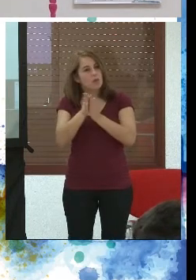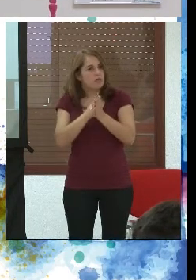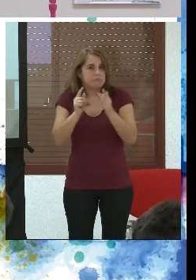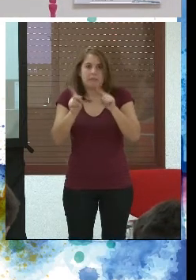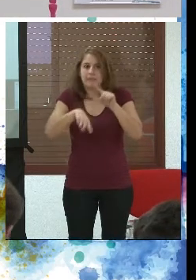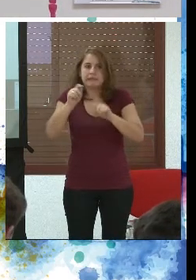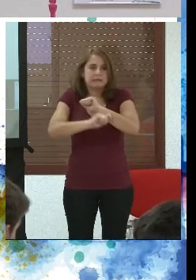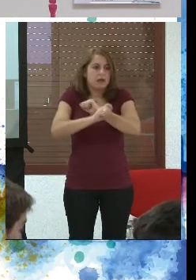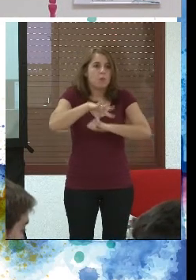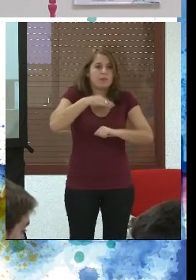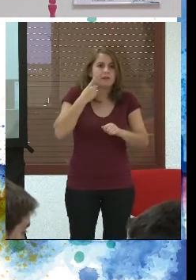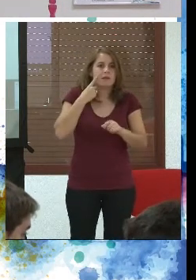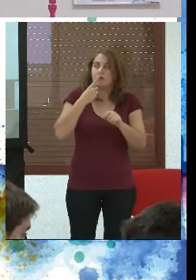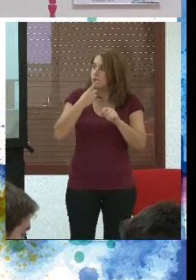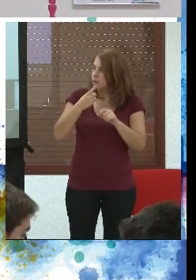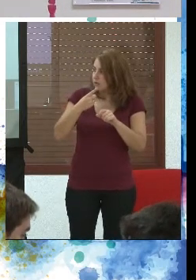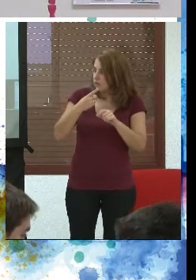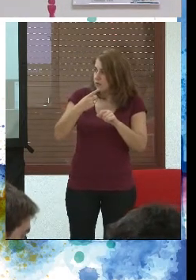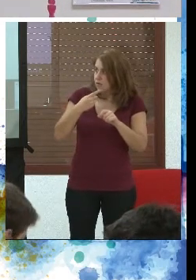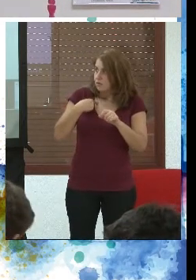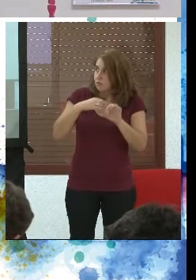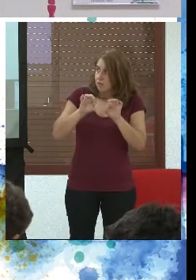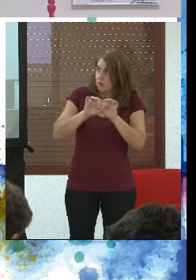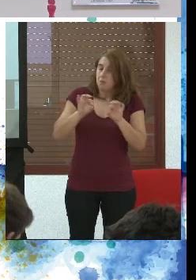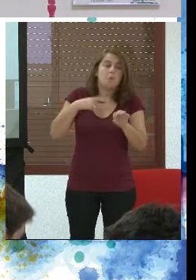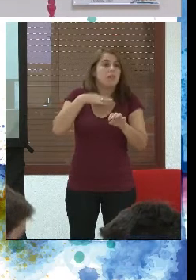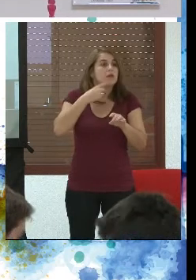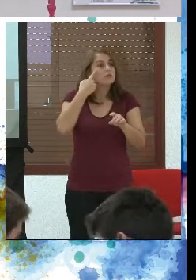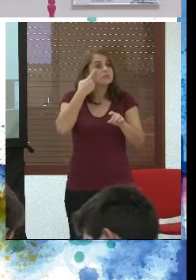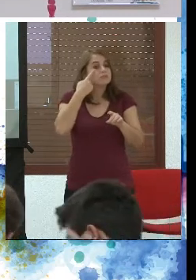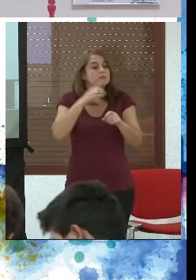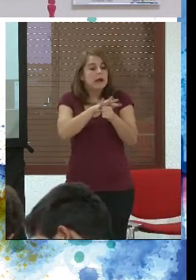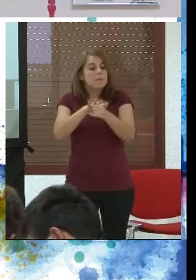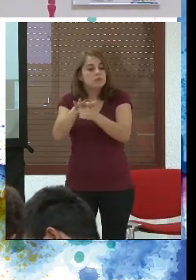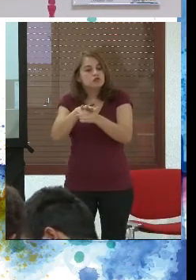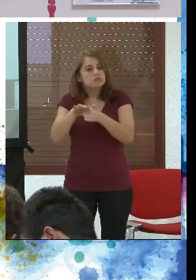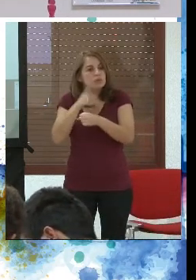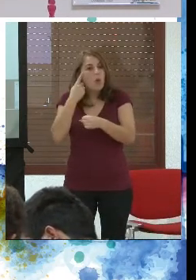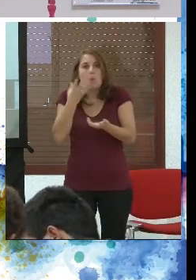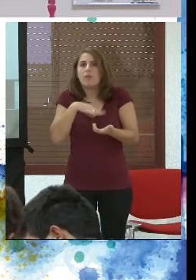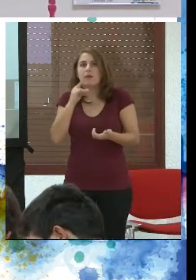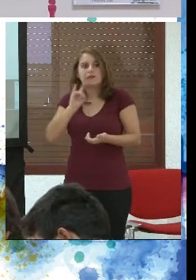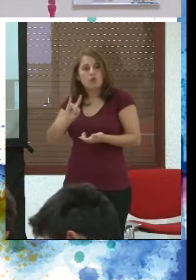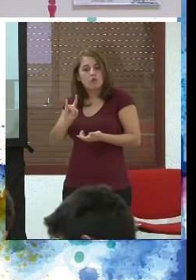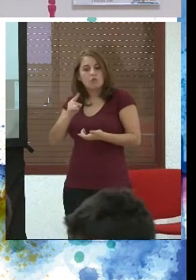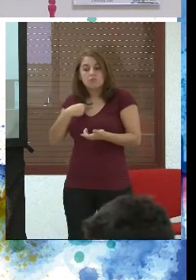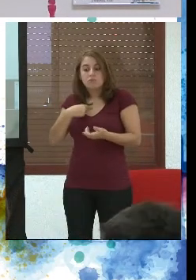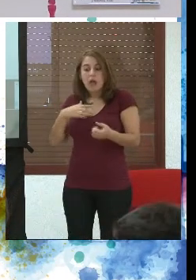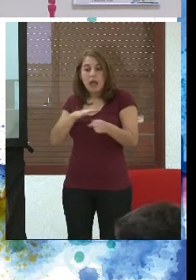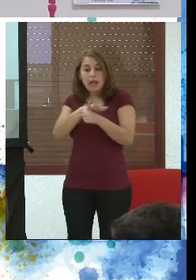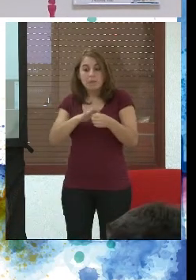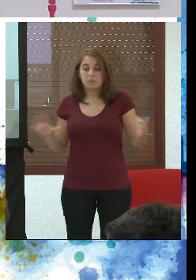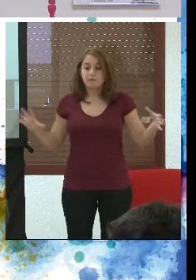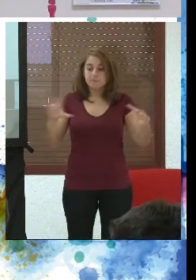different strategies, such as the field overlapping is just to overlapping fields and use the field created by